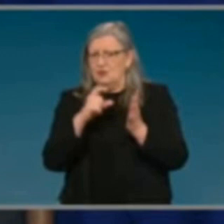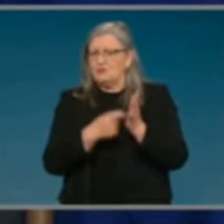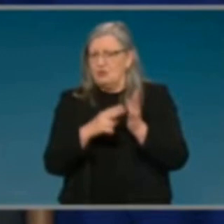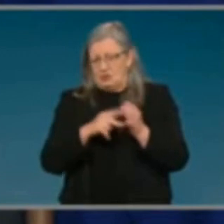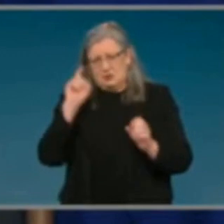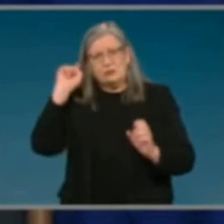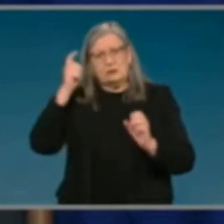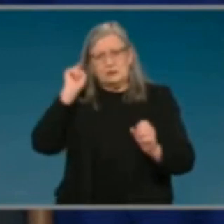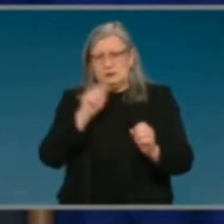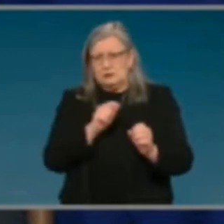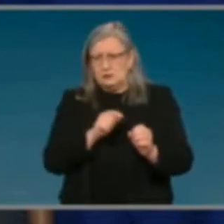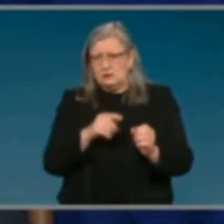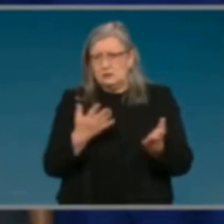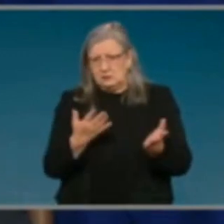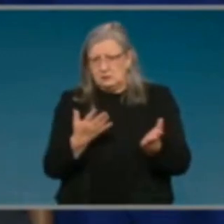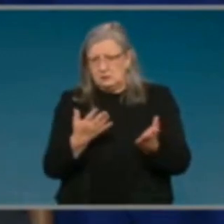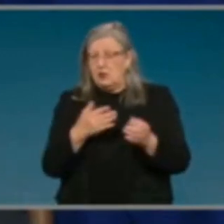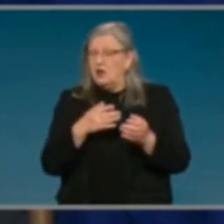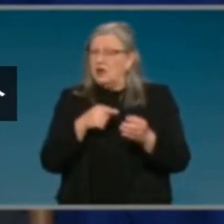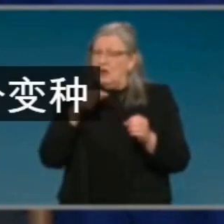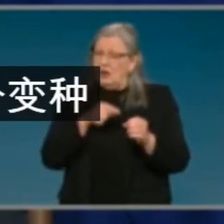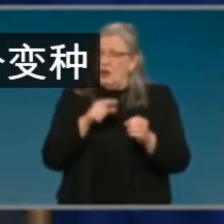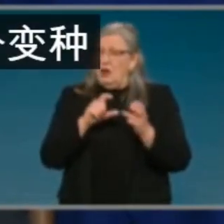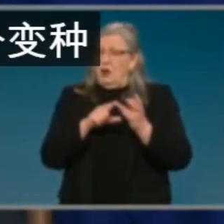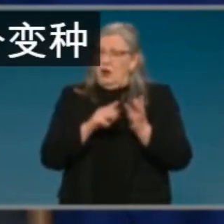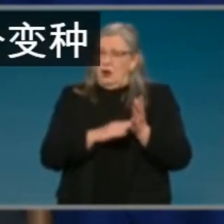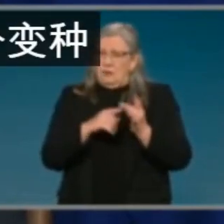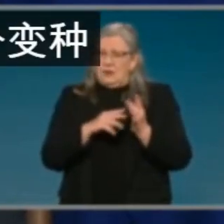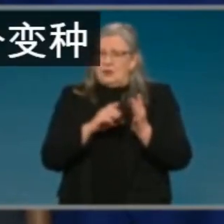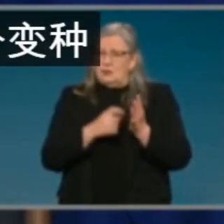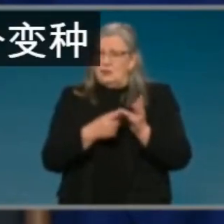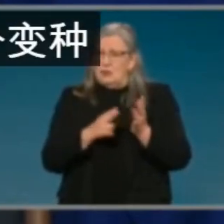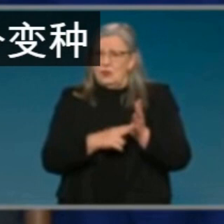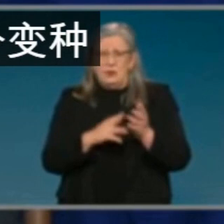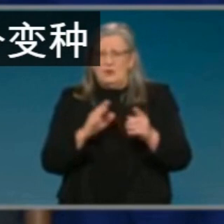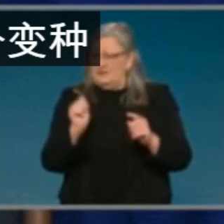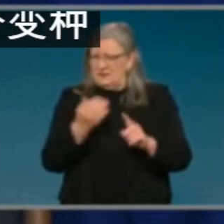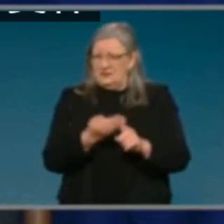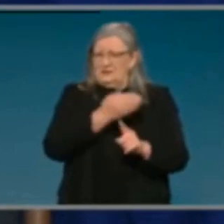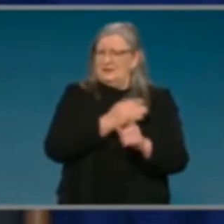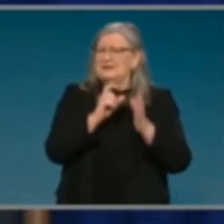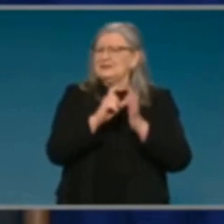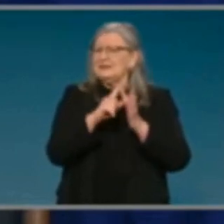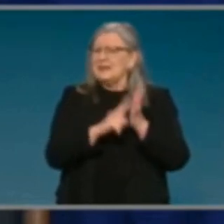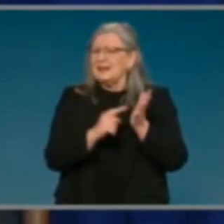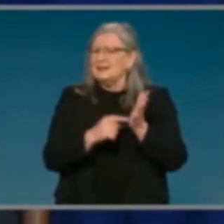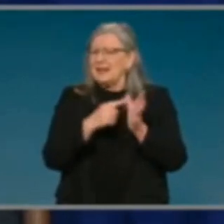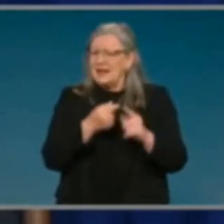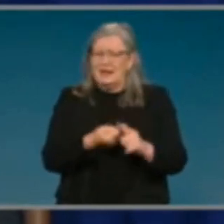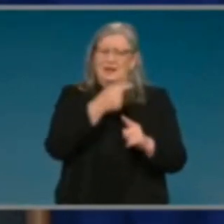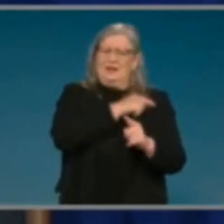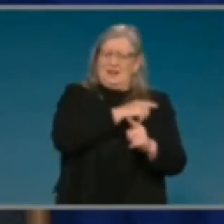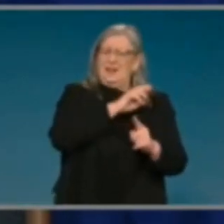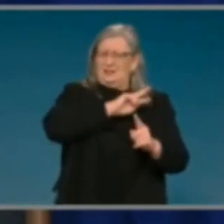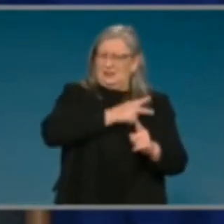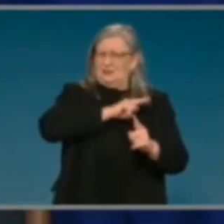first variant we've seen. This virus, we've learnt over the last 2 years, does change. Most of those changes lead to